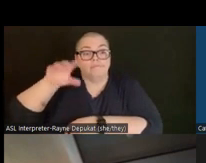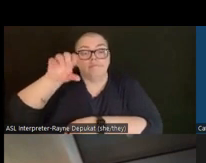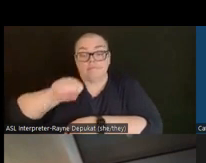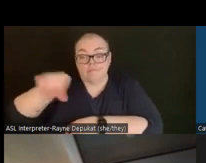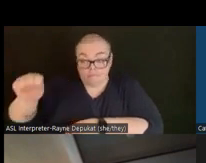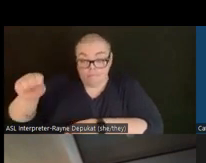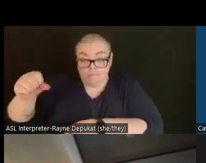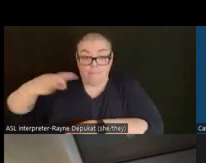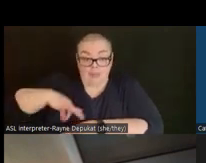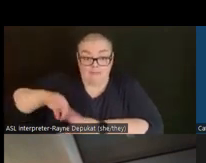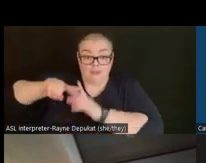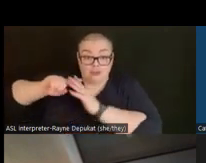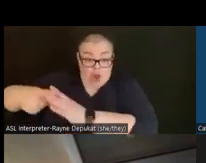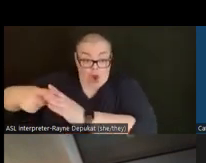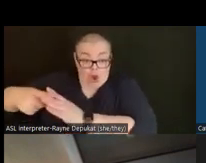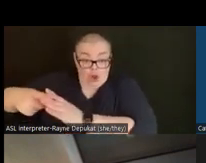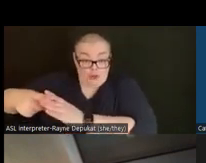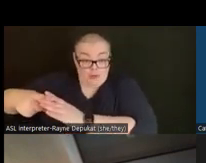Security benefits?